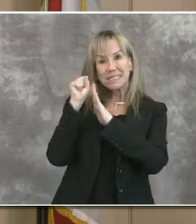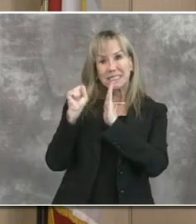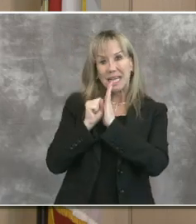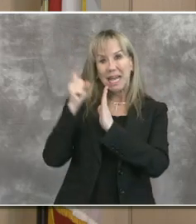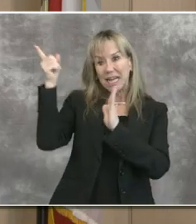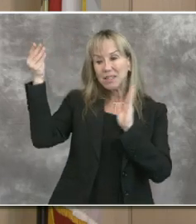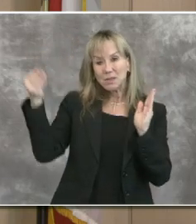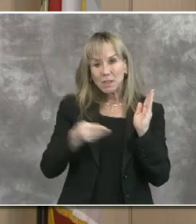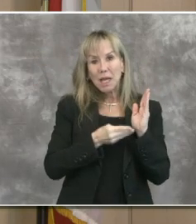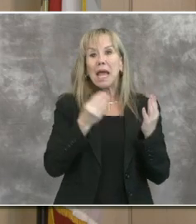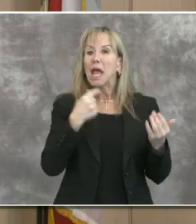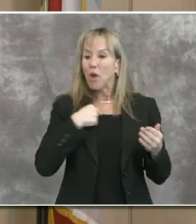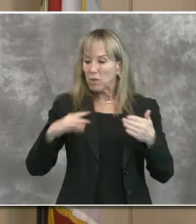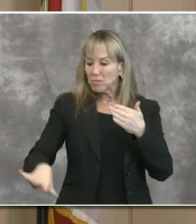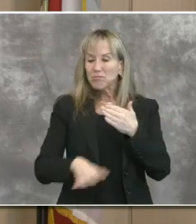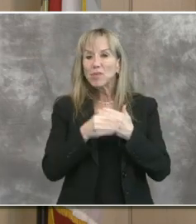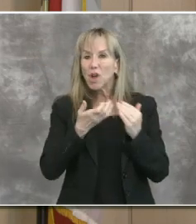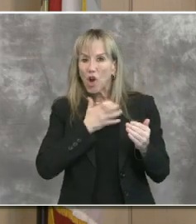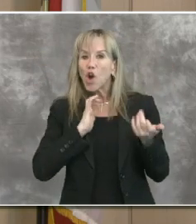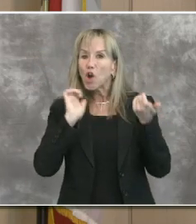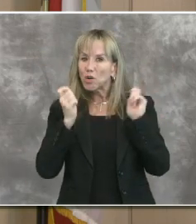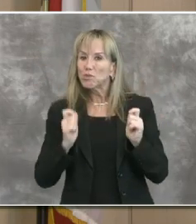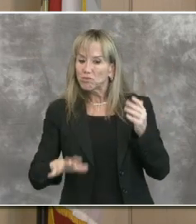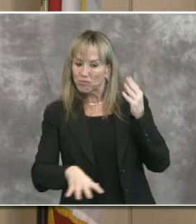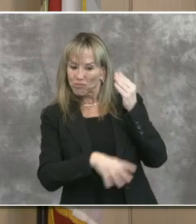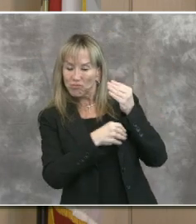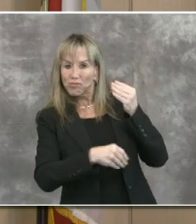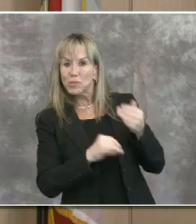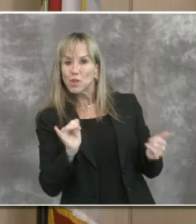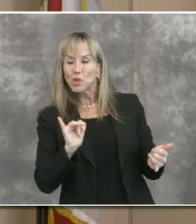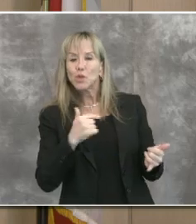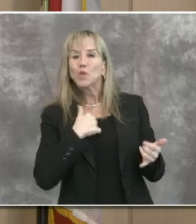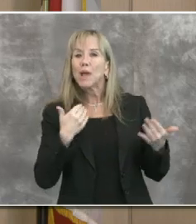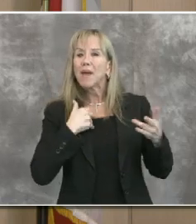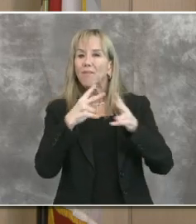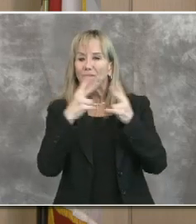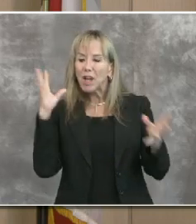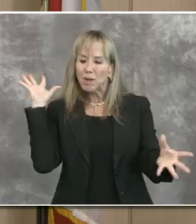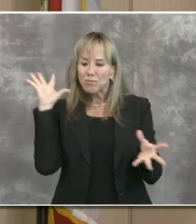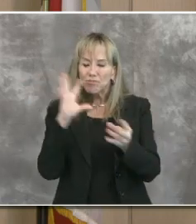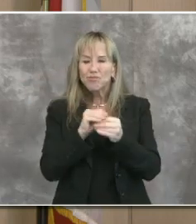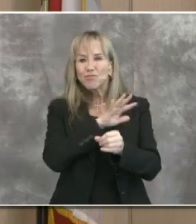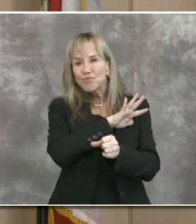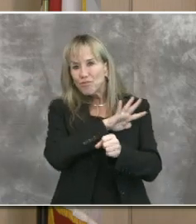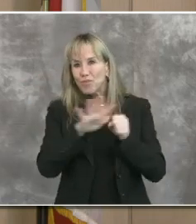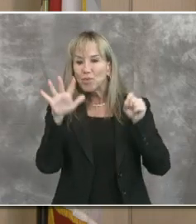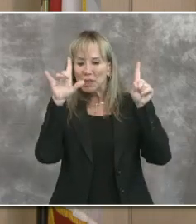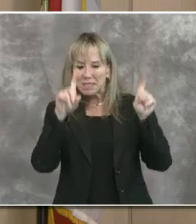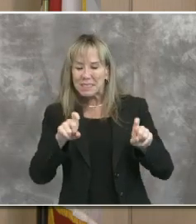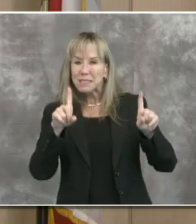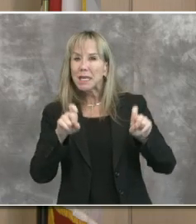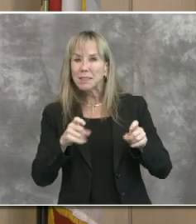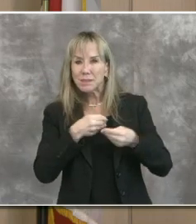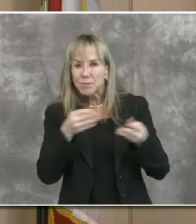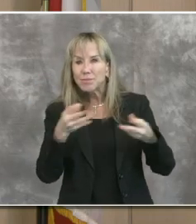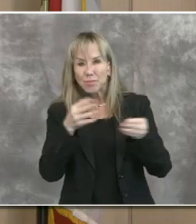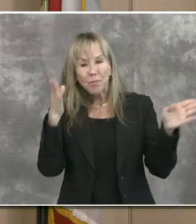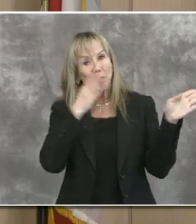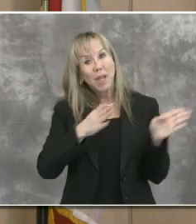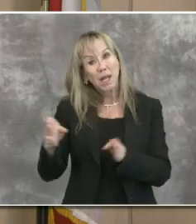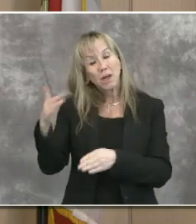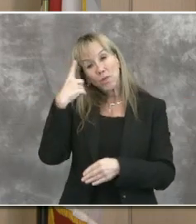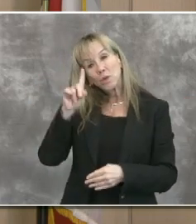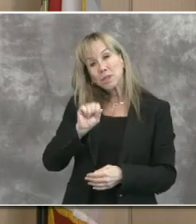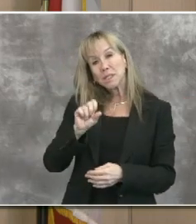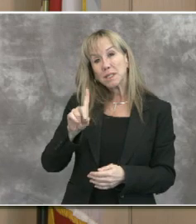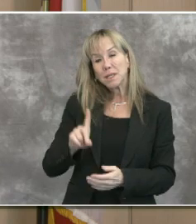adding our own prioritizations in there so that we can have a very comprehensive testing plan for